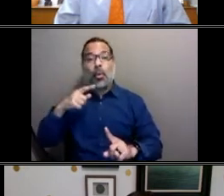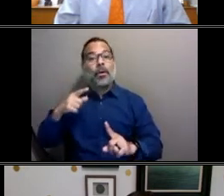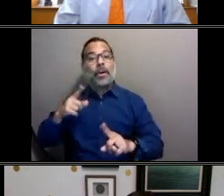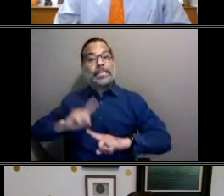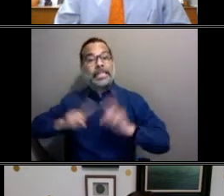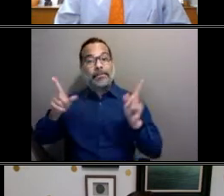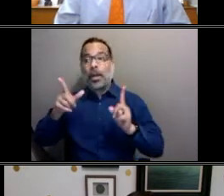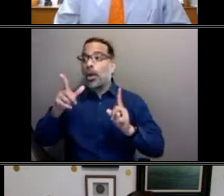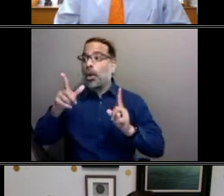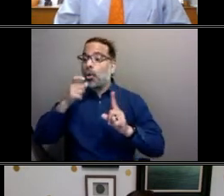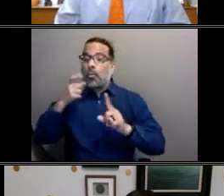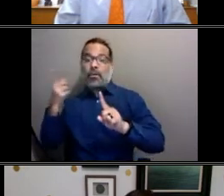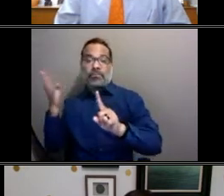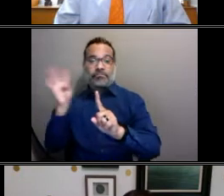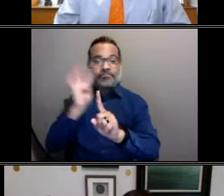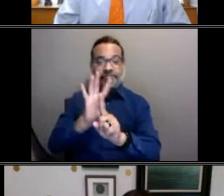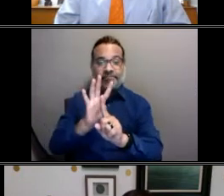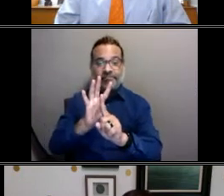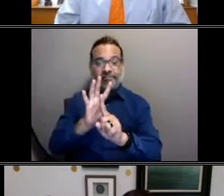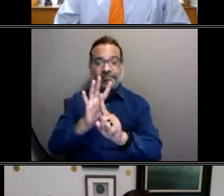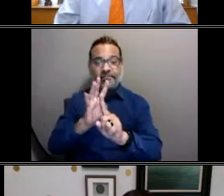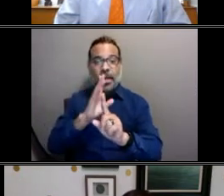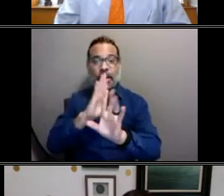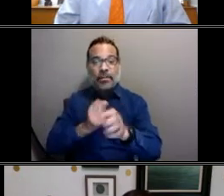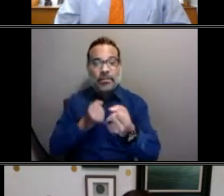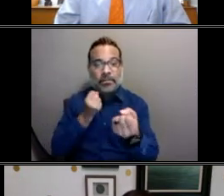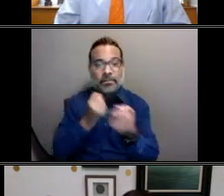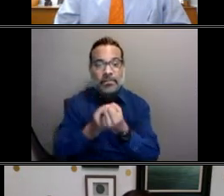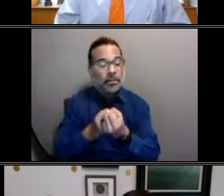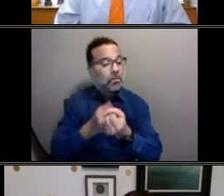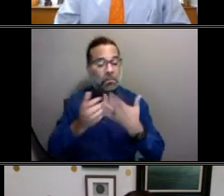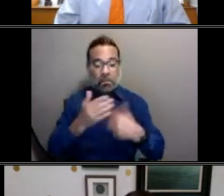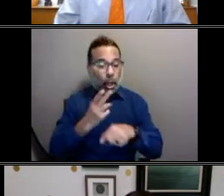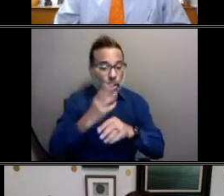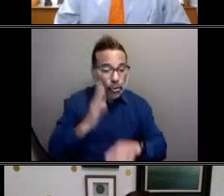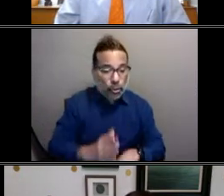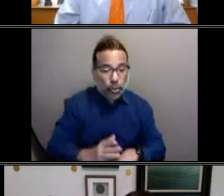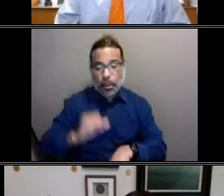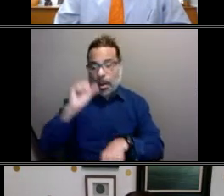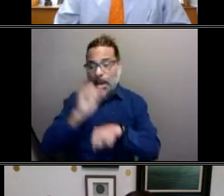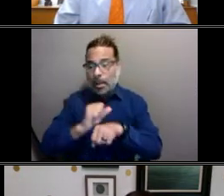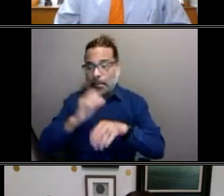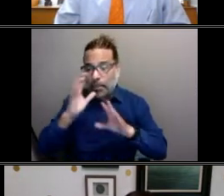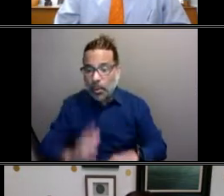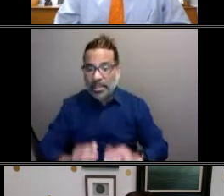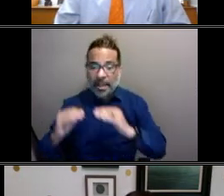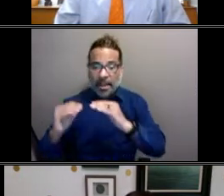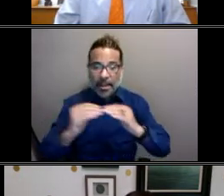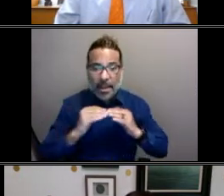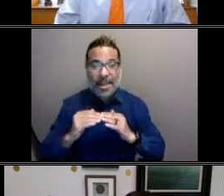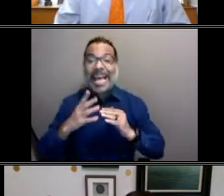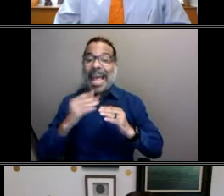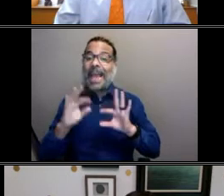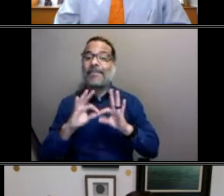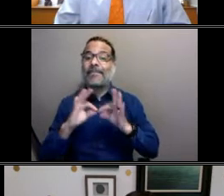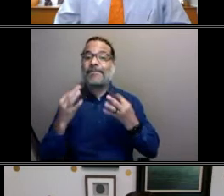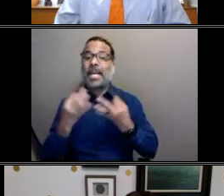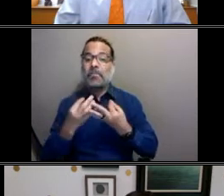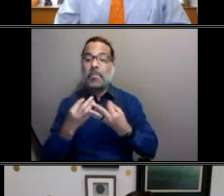their friends, with their employees, with their consumers, and in a lot of cases with their family to say that this will no longer